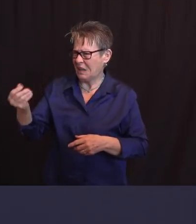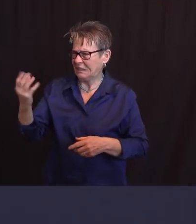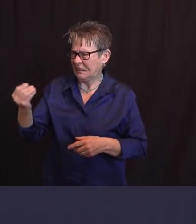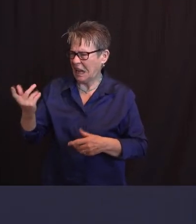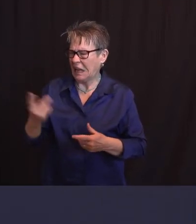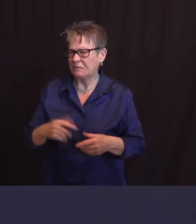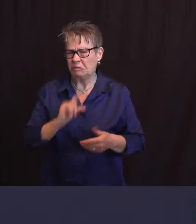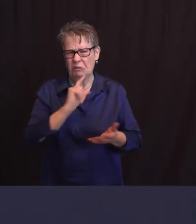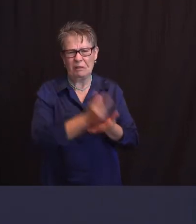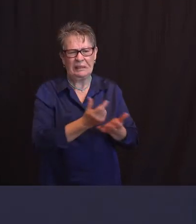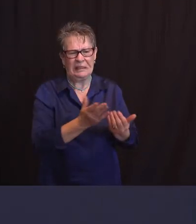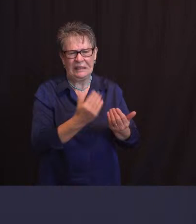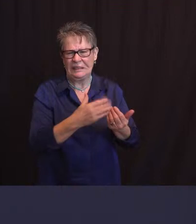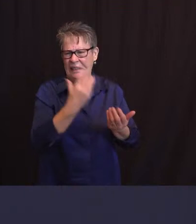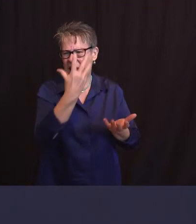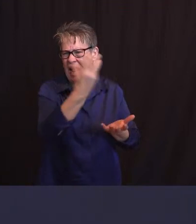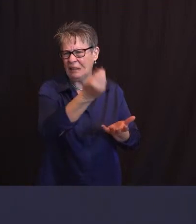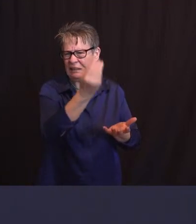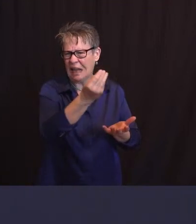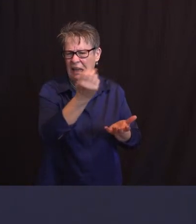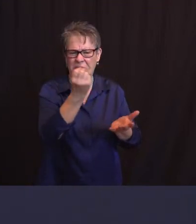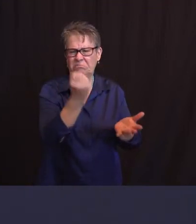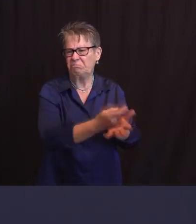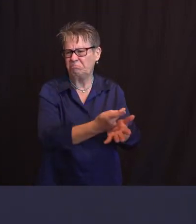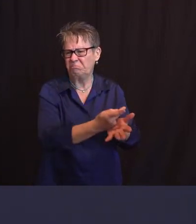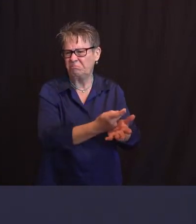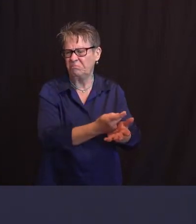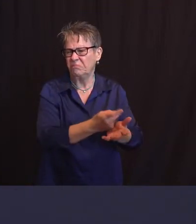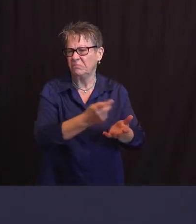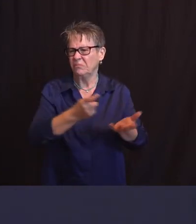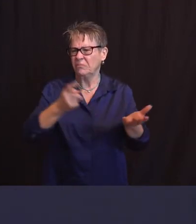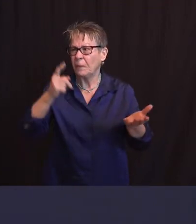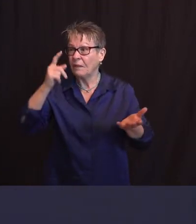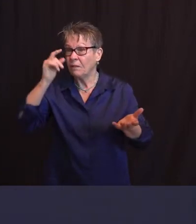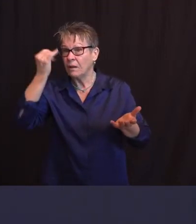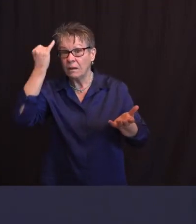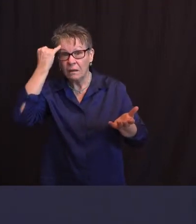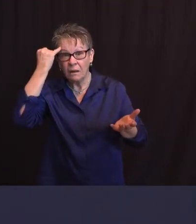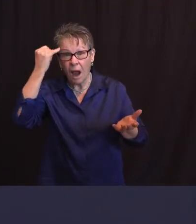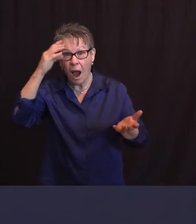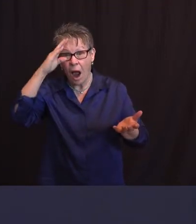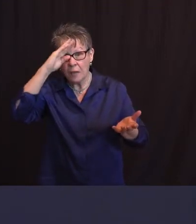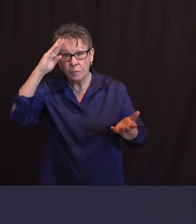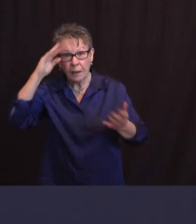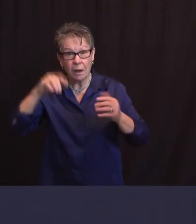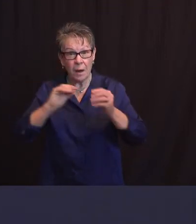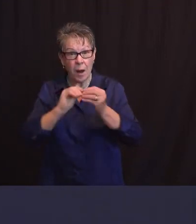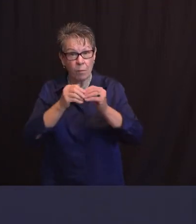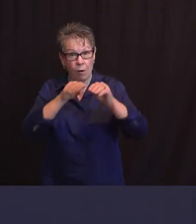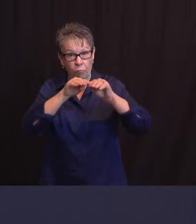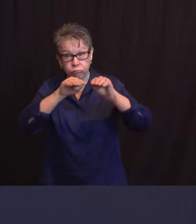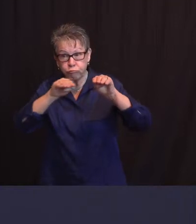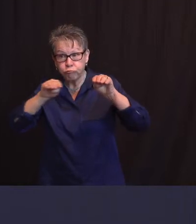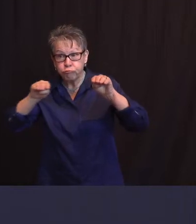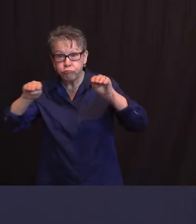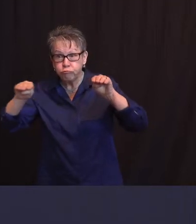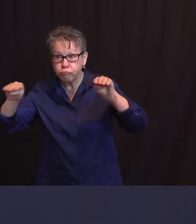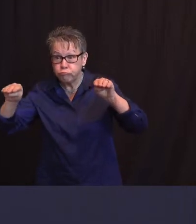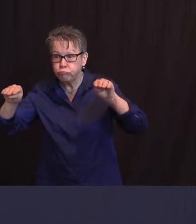around. Hospitalizations I've already addressed. And the surgical question, and again, I'm going to turn this to the experts here on all this.